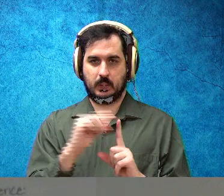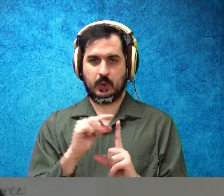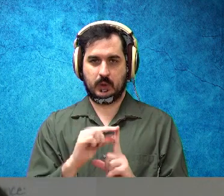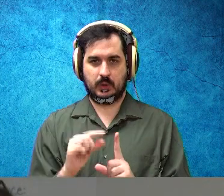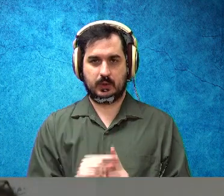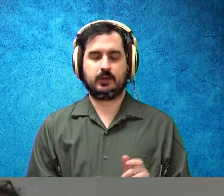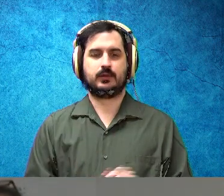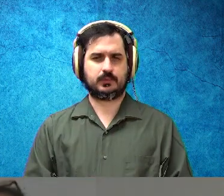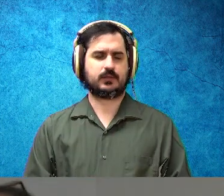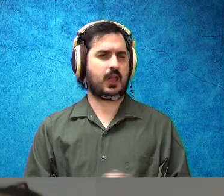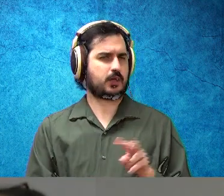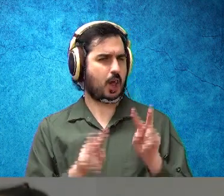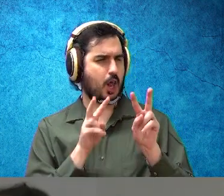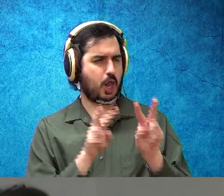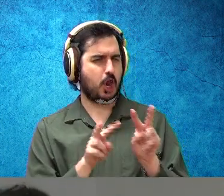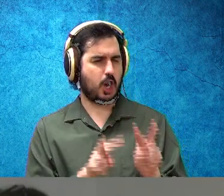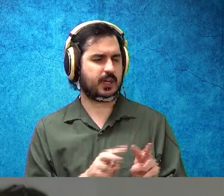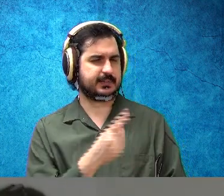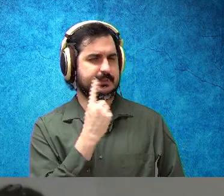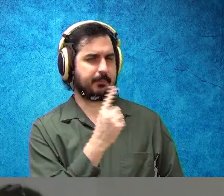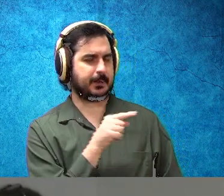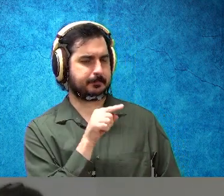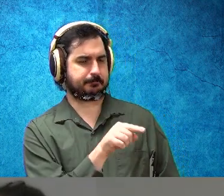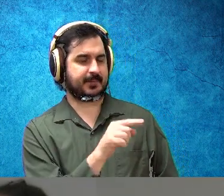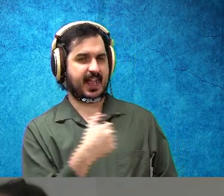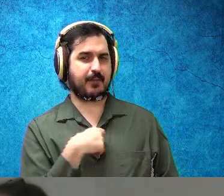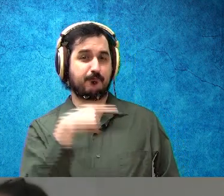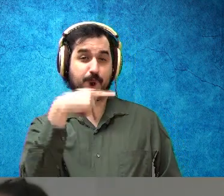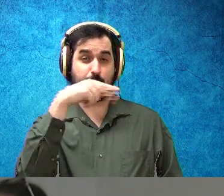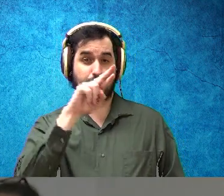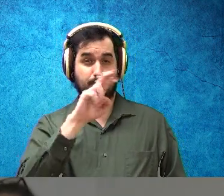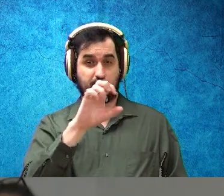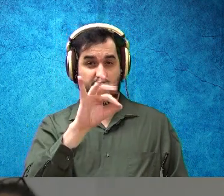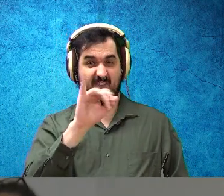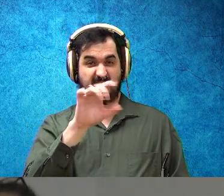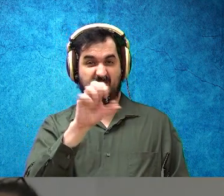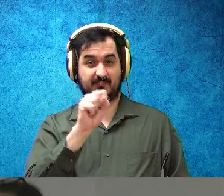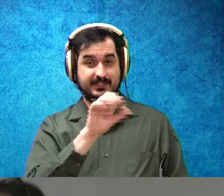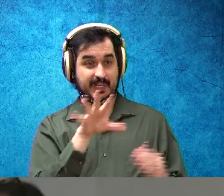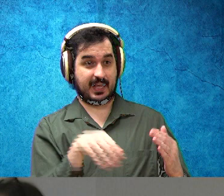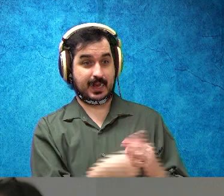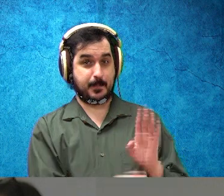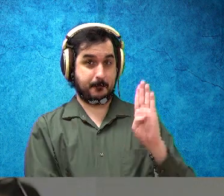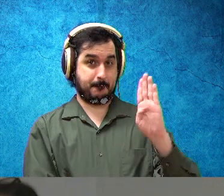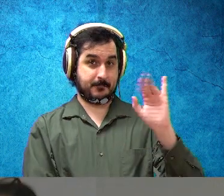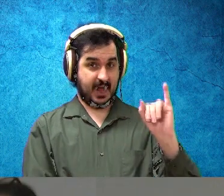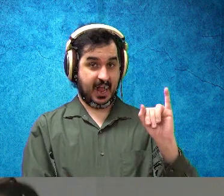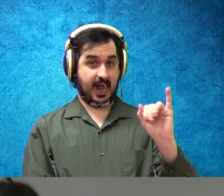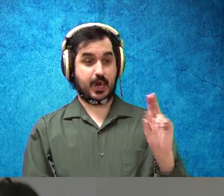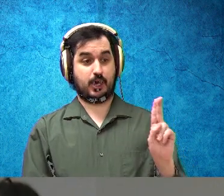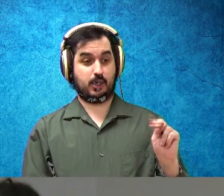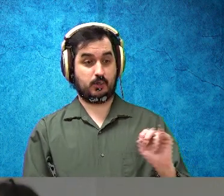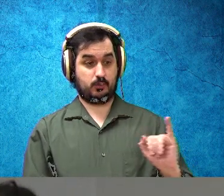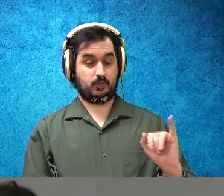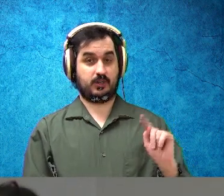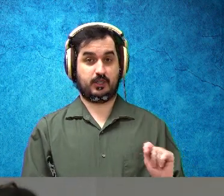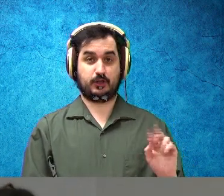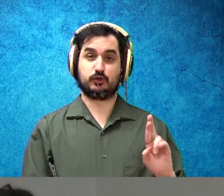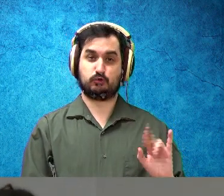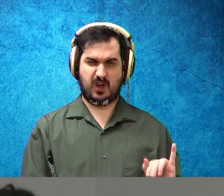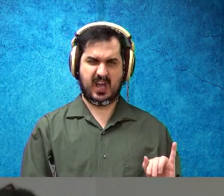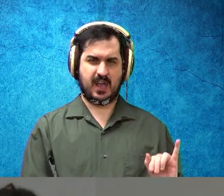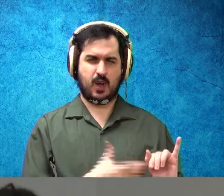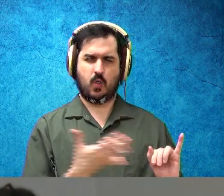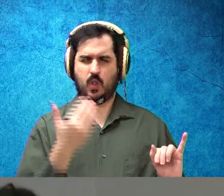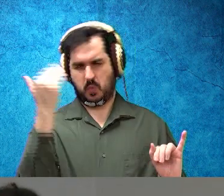Okay, let's look at this. I have some prefixes here, like by, una, try. What do we